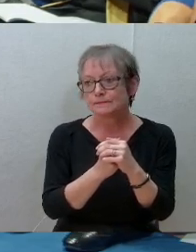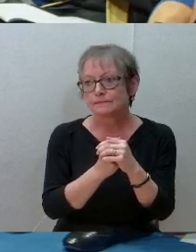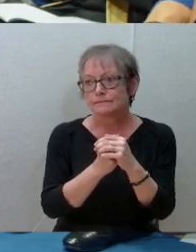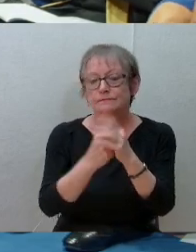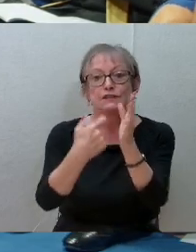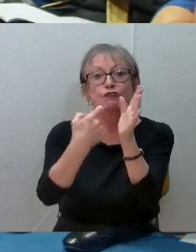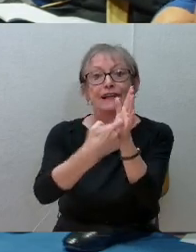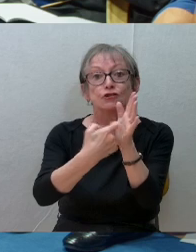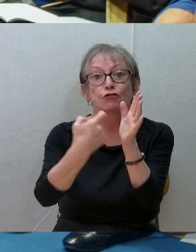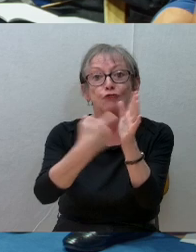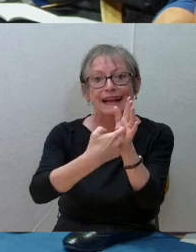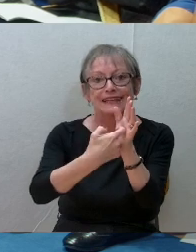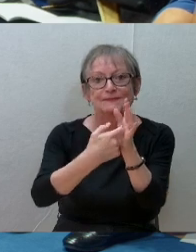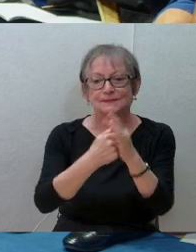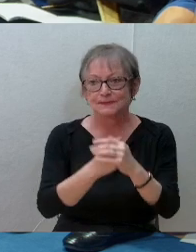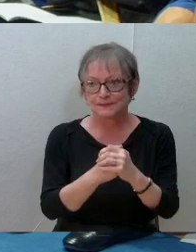Rachel Rennie.